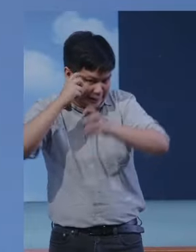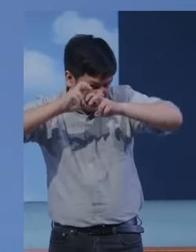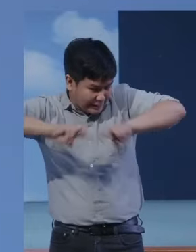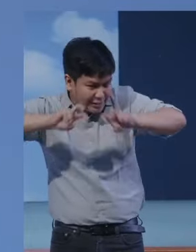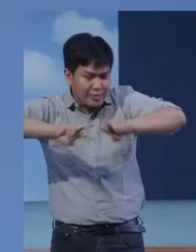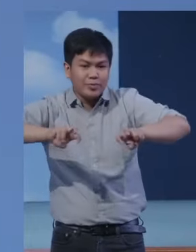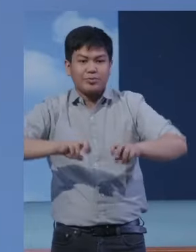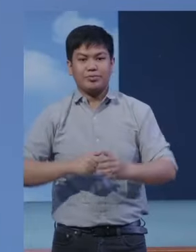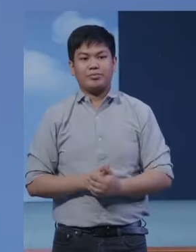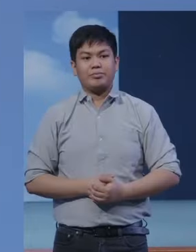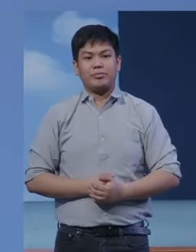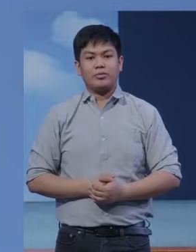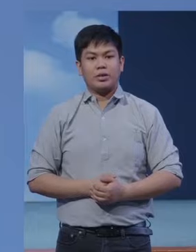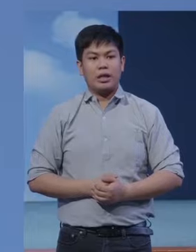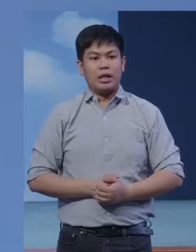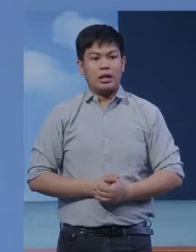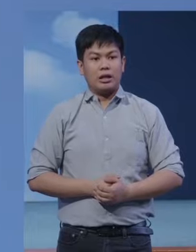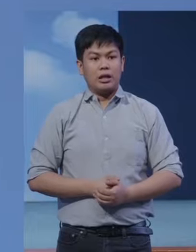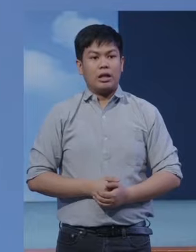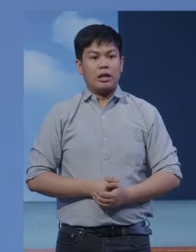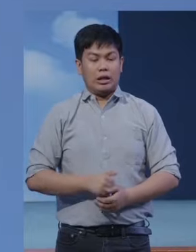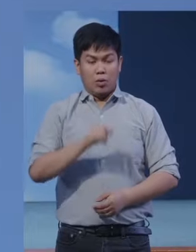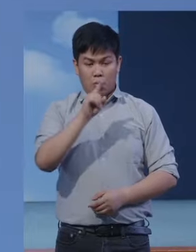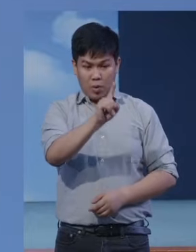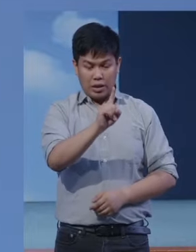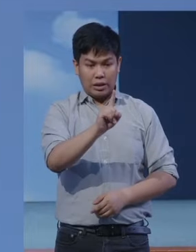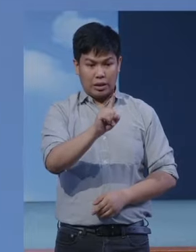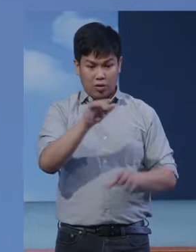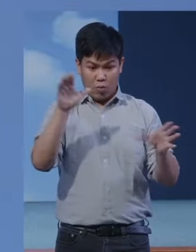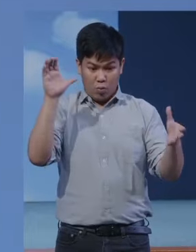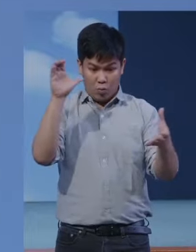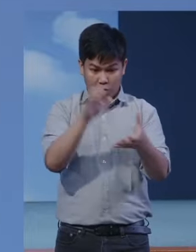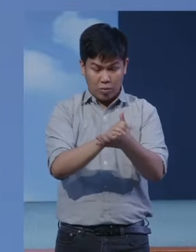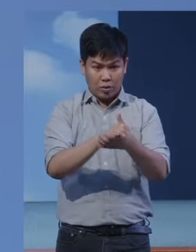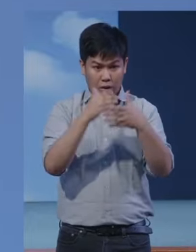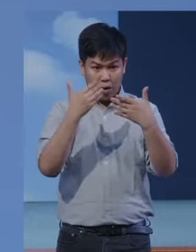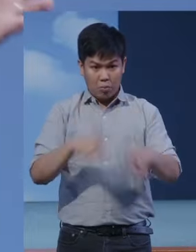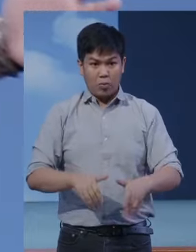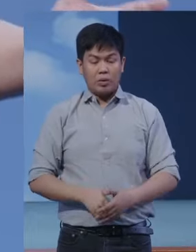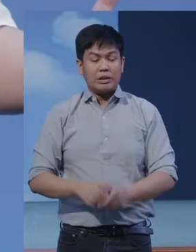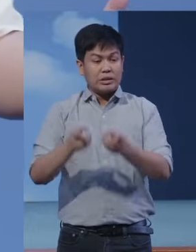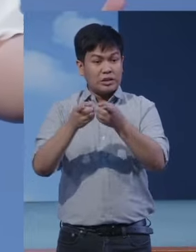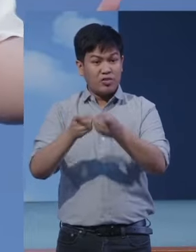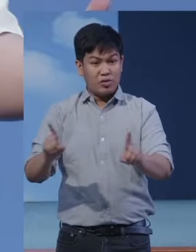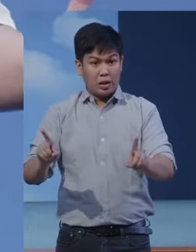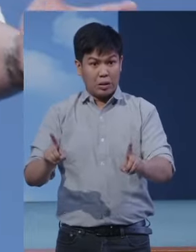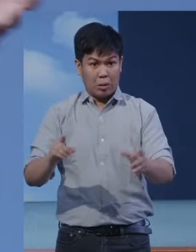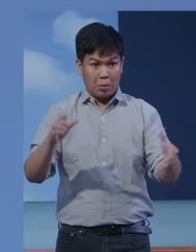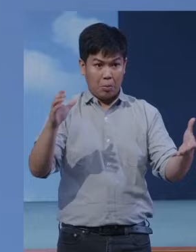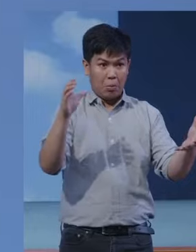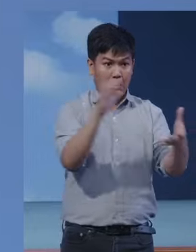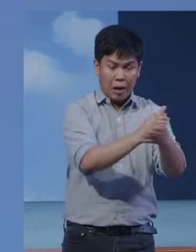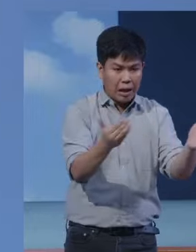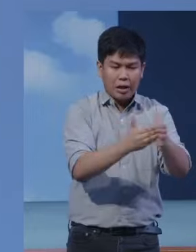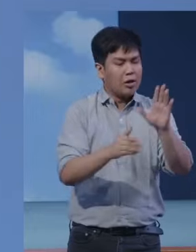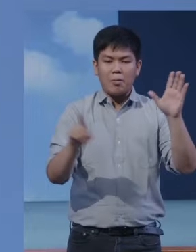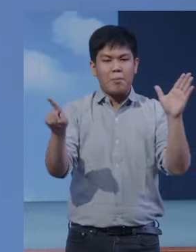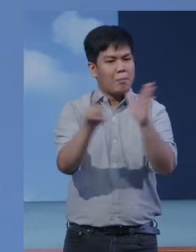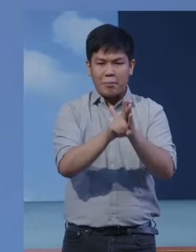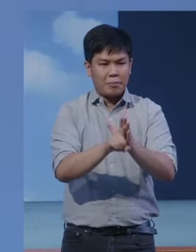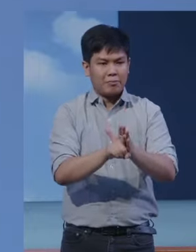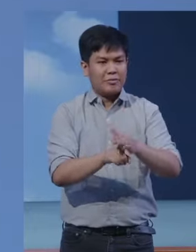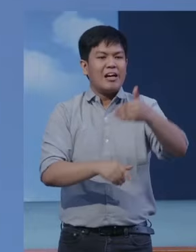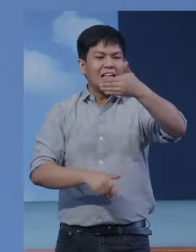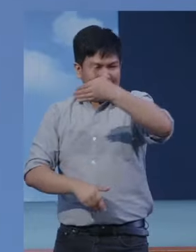ha you will remain unmarried or be reconciled to Your partner anong sinasabi